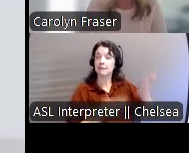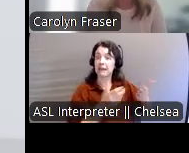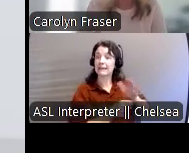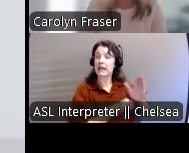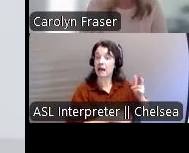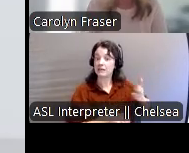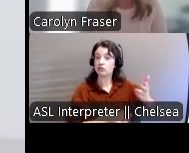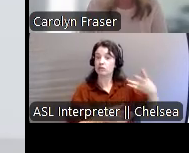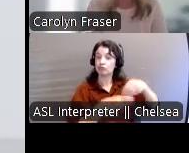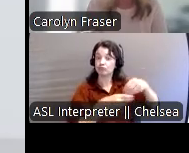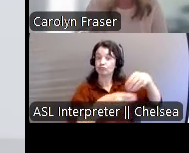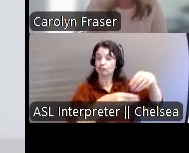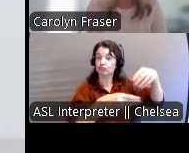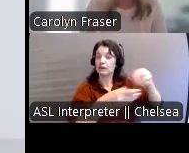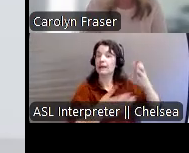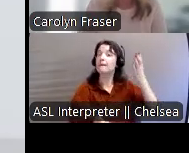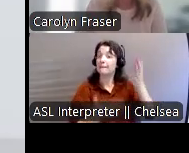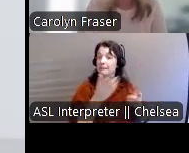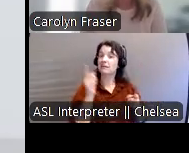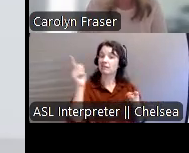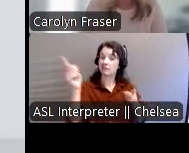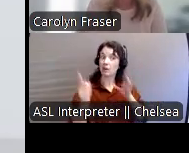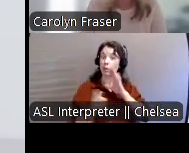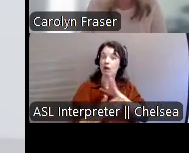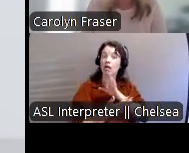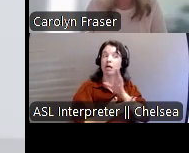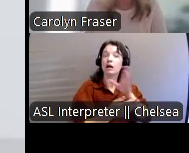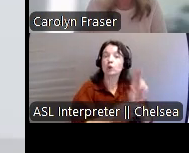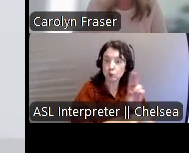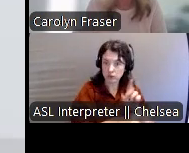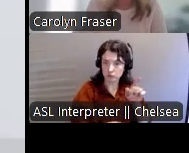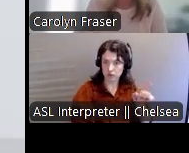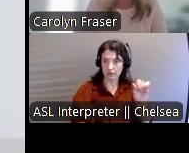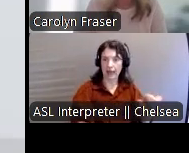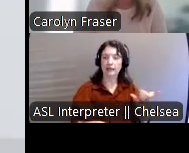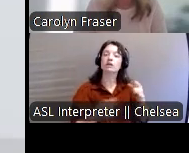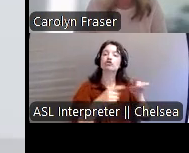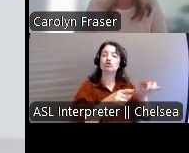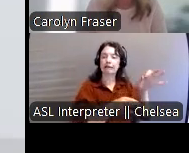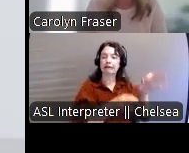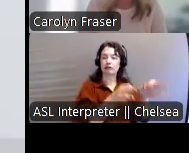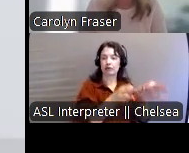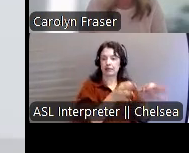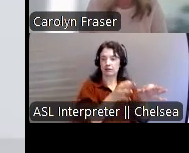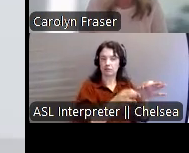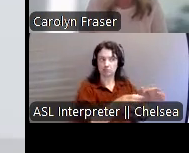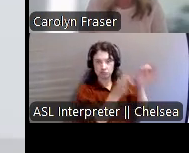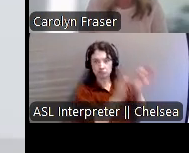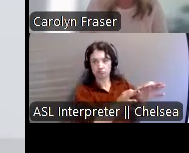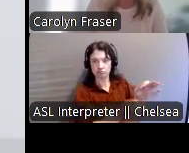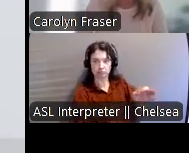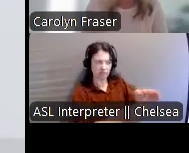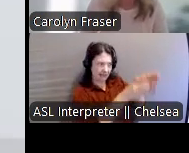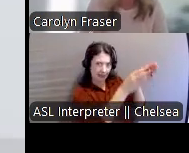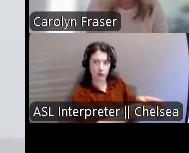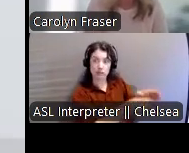in their folder, they might, they'll be able to use that information in the hearing to whether they